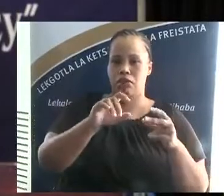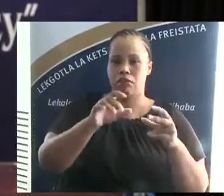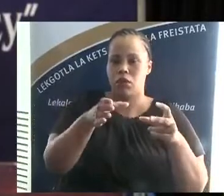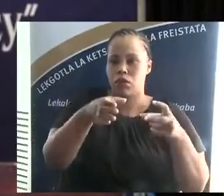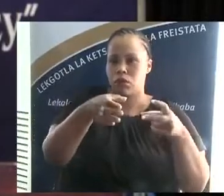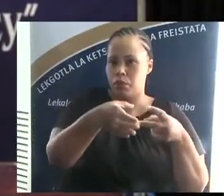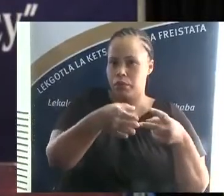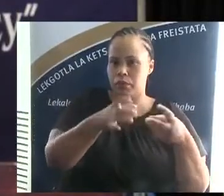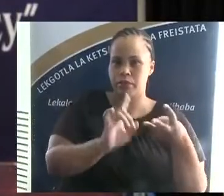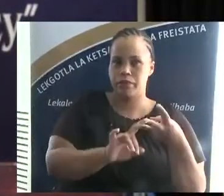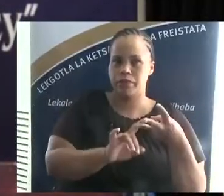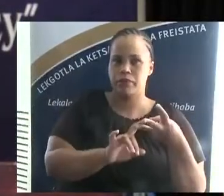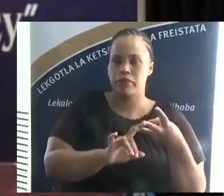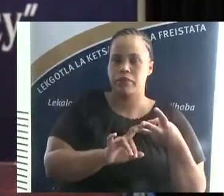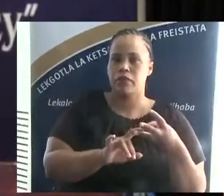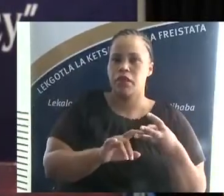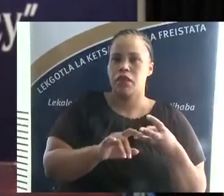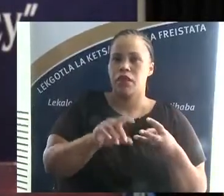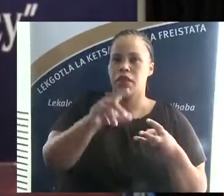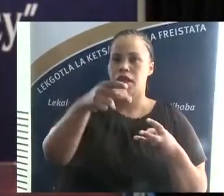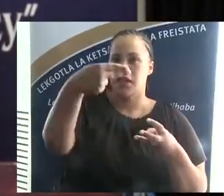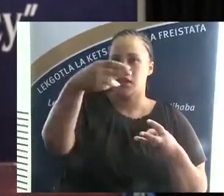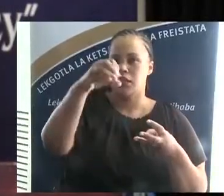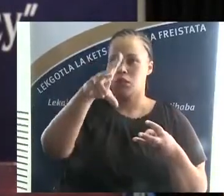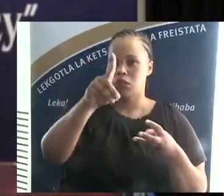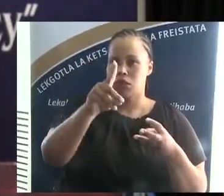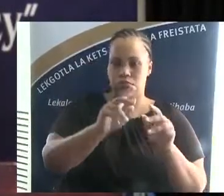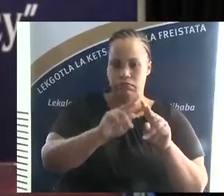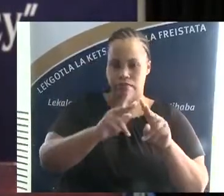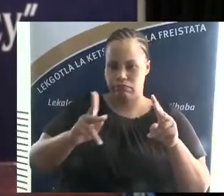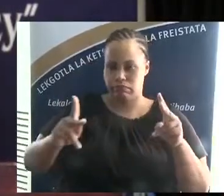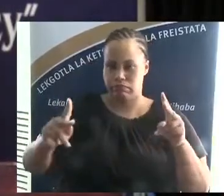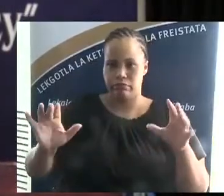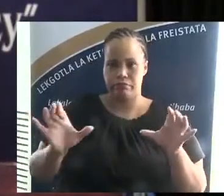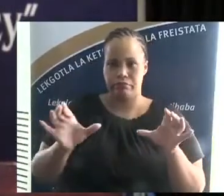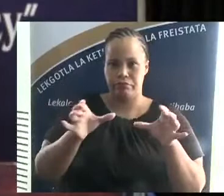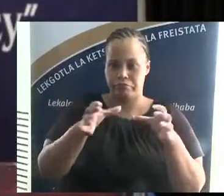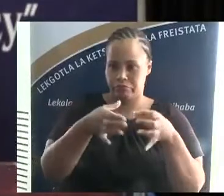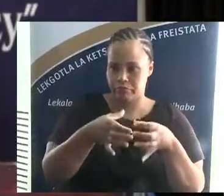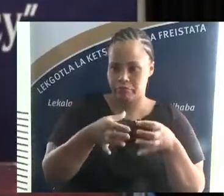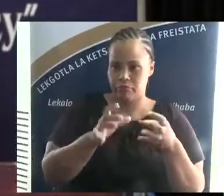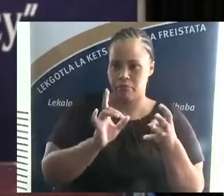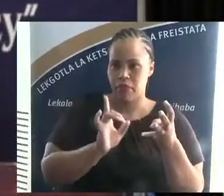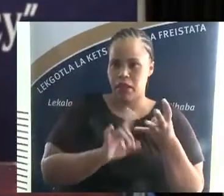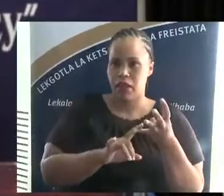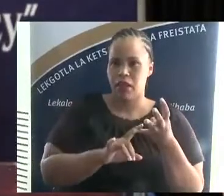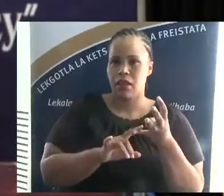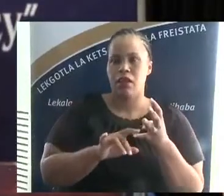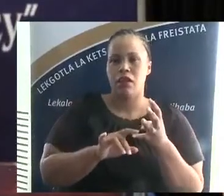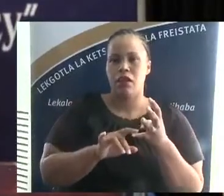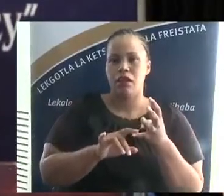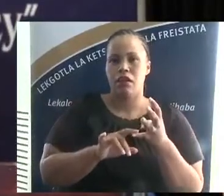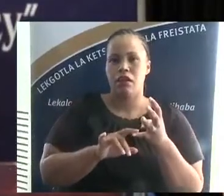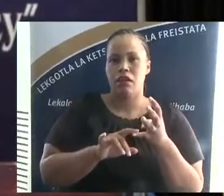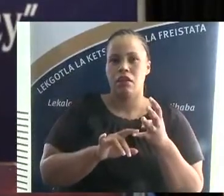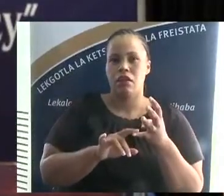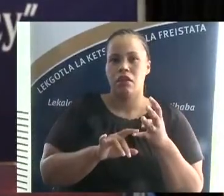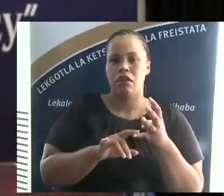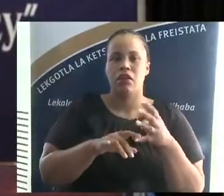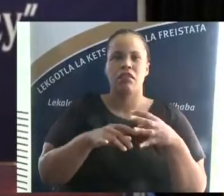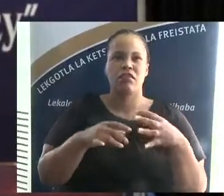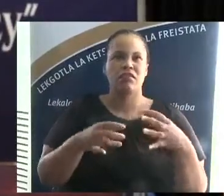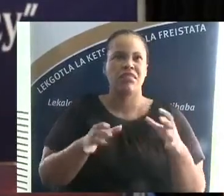departments of heads of departments, our diverse departments and stakeholder and entities. So it's called Forum